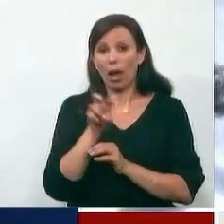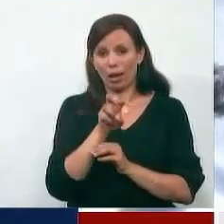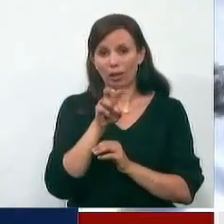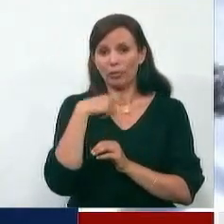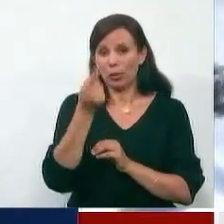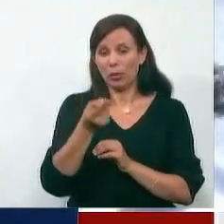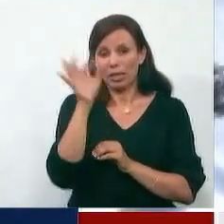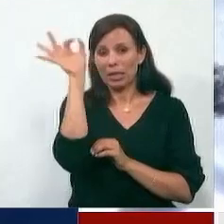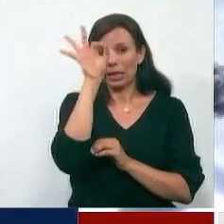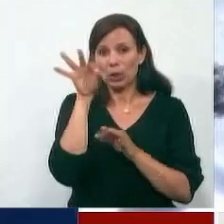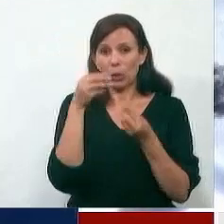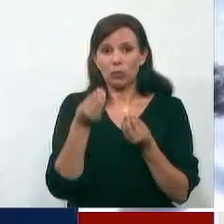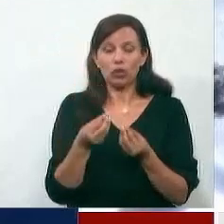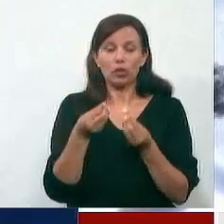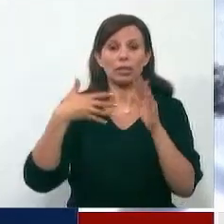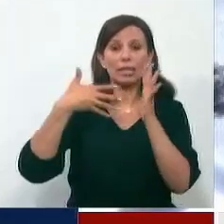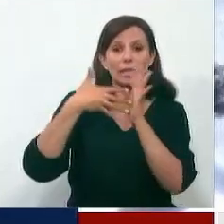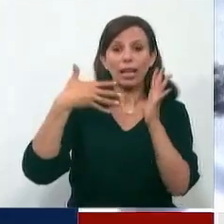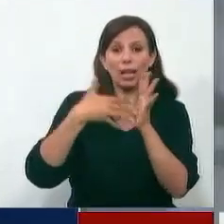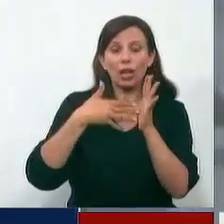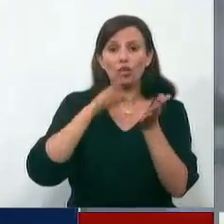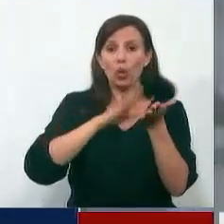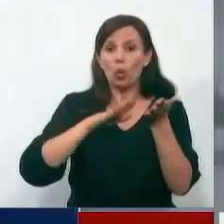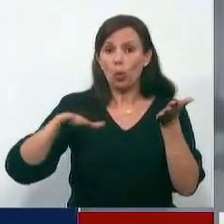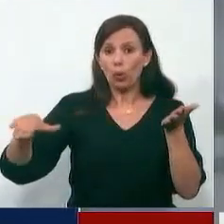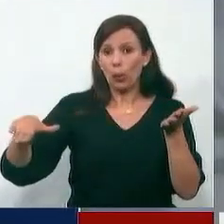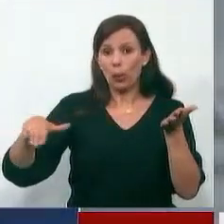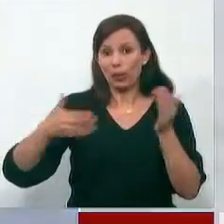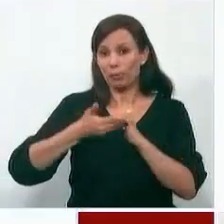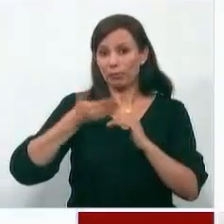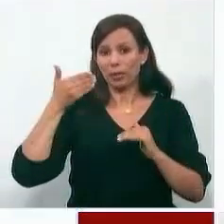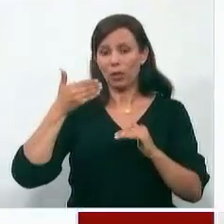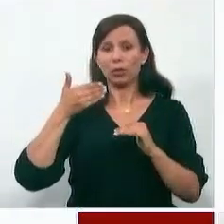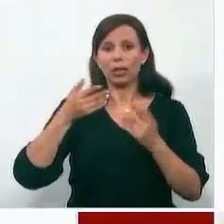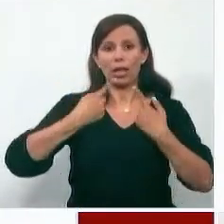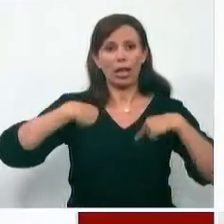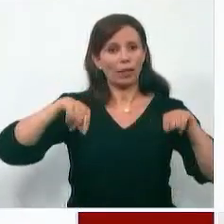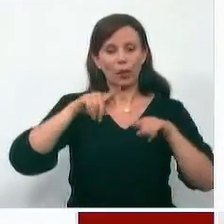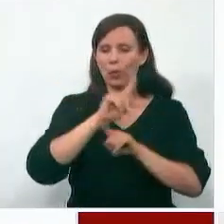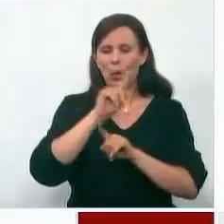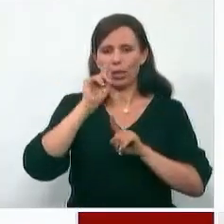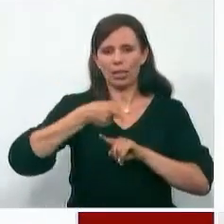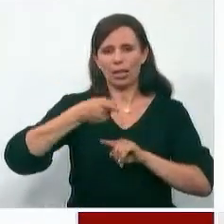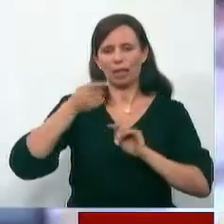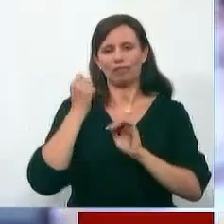chance it will be in the screening tests of Israeli HMOs, so that we won't need to pay.